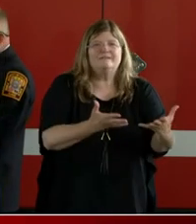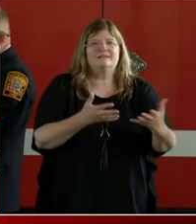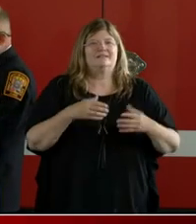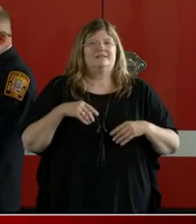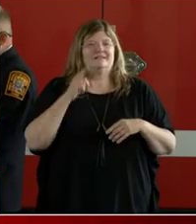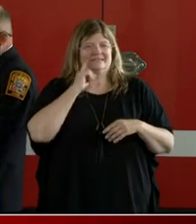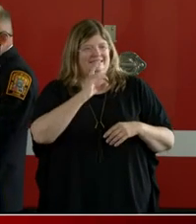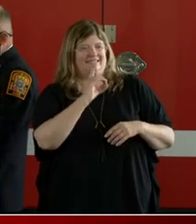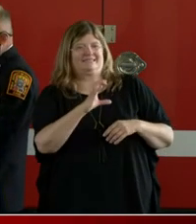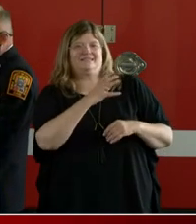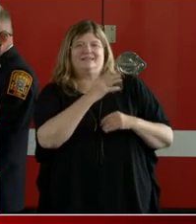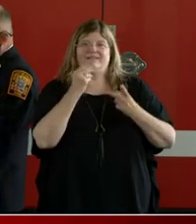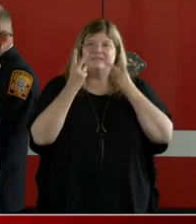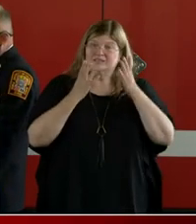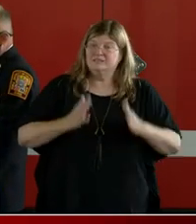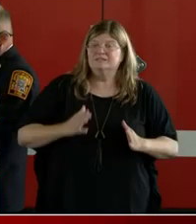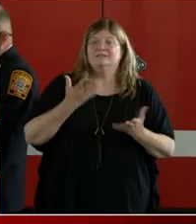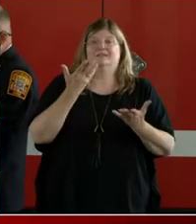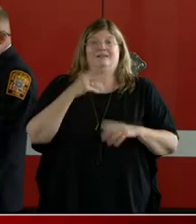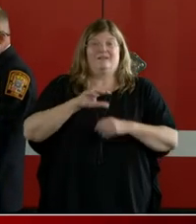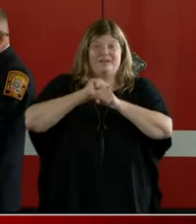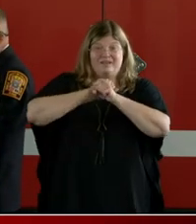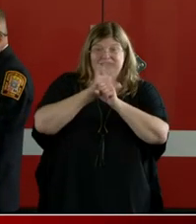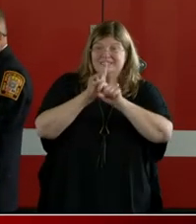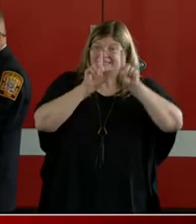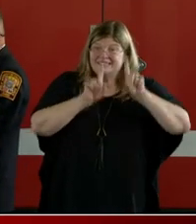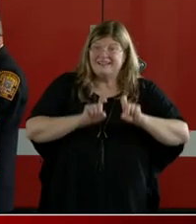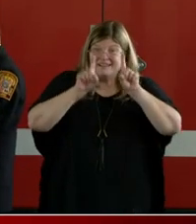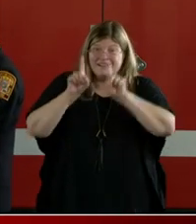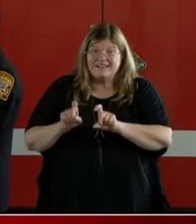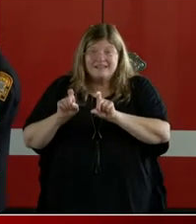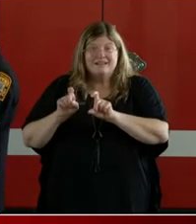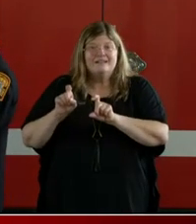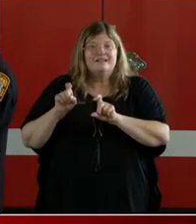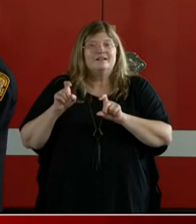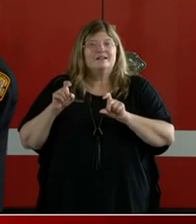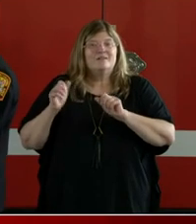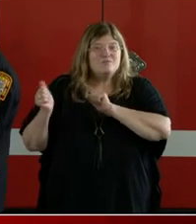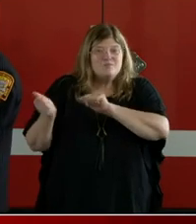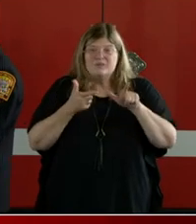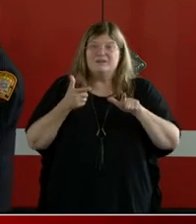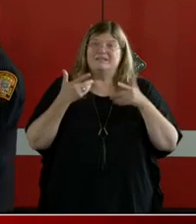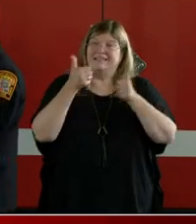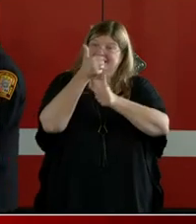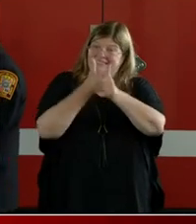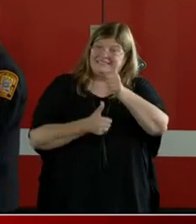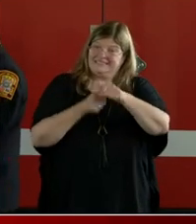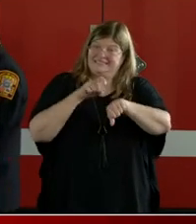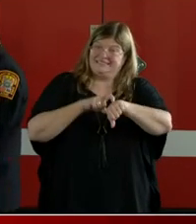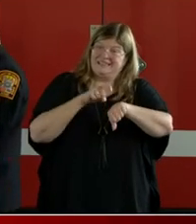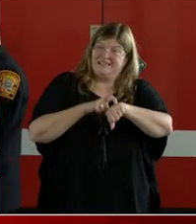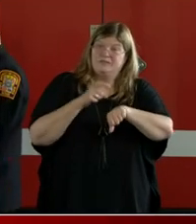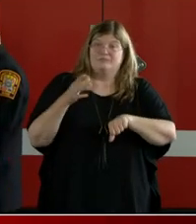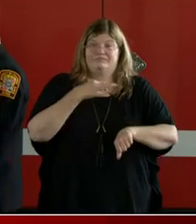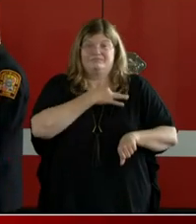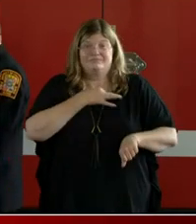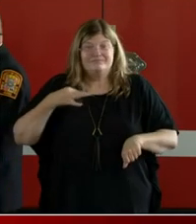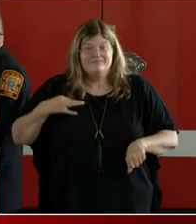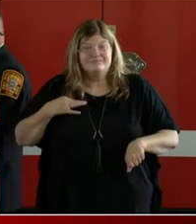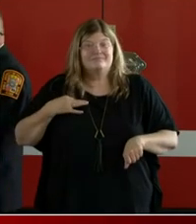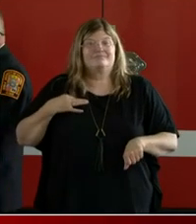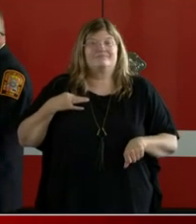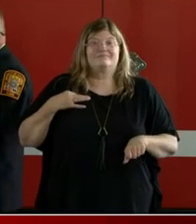coronavirus continues to test you, but each and every day, all of our fire trucks and ambulances are staffed because you continue to